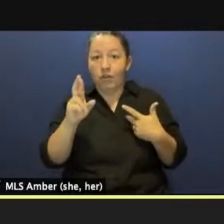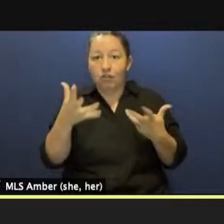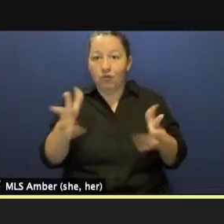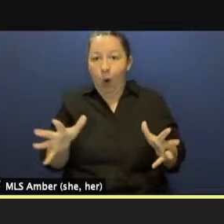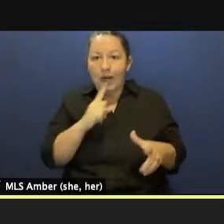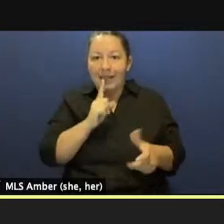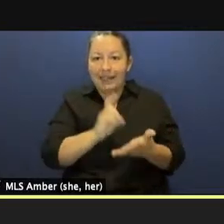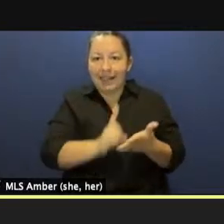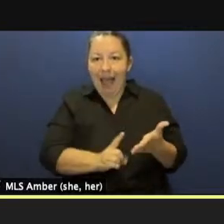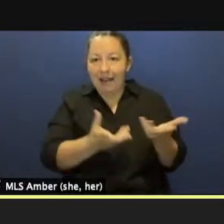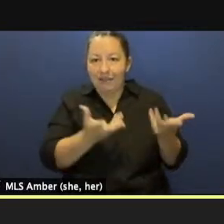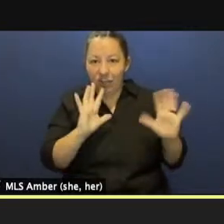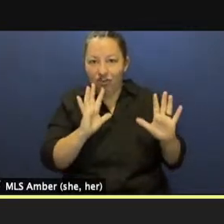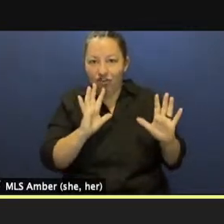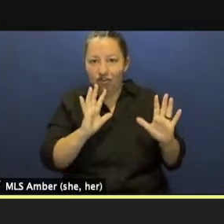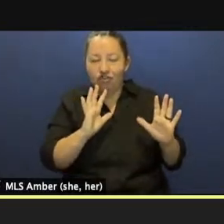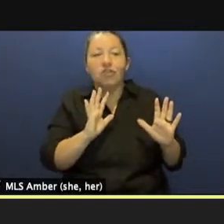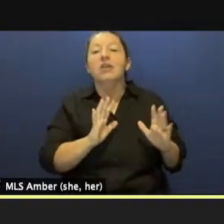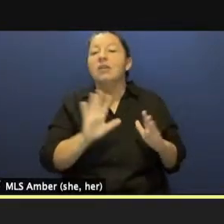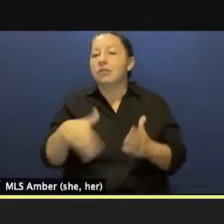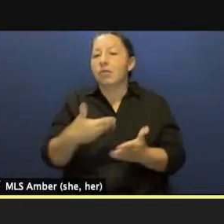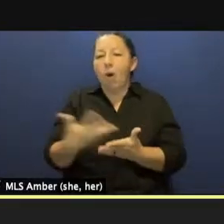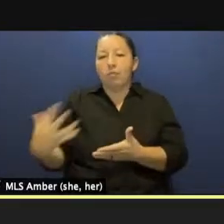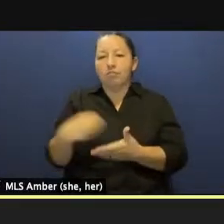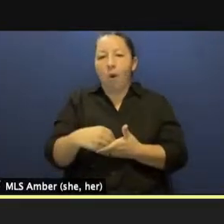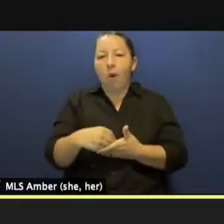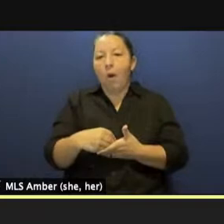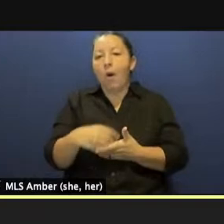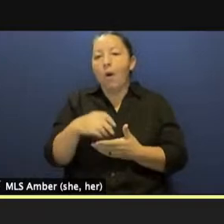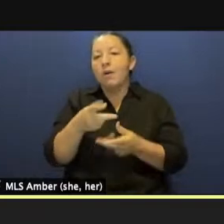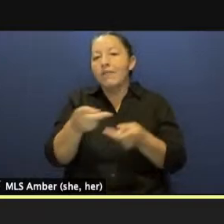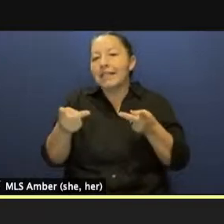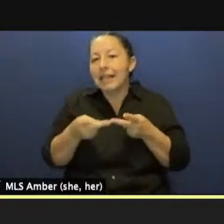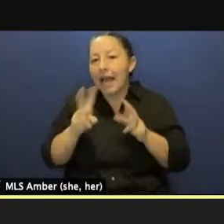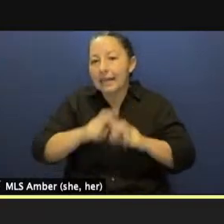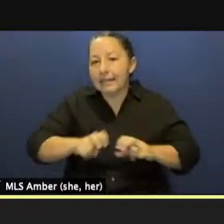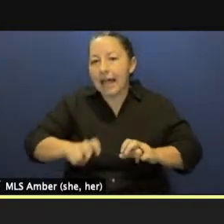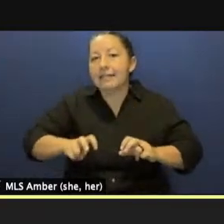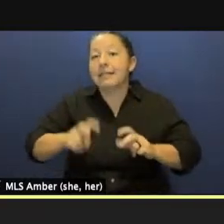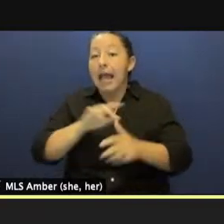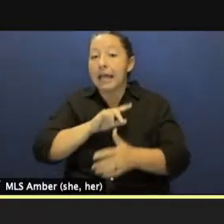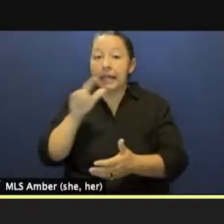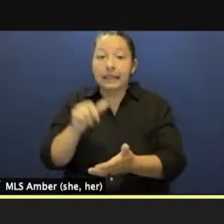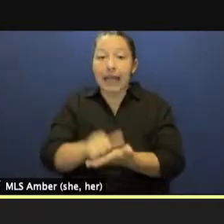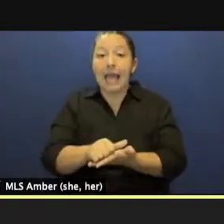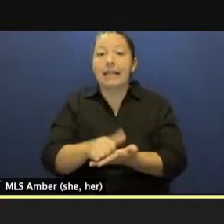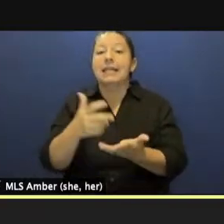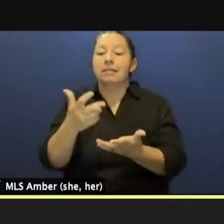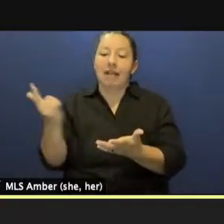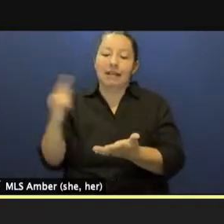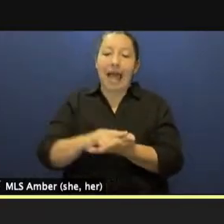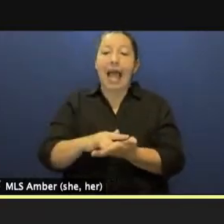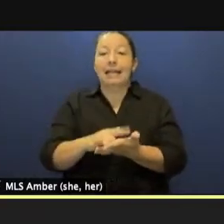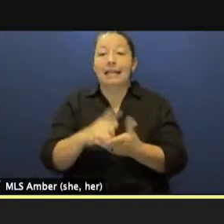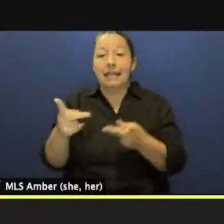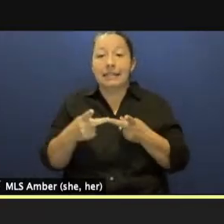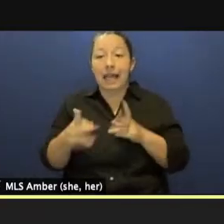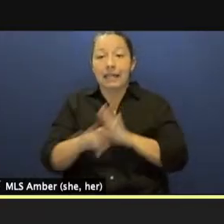so this is all part of that site analysis work, and the landing site selection will be revealed at the Viper